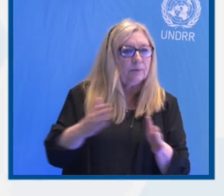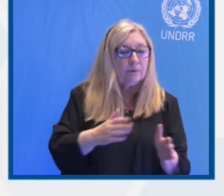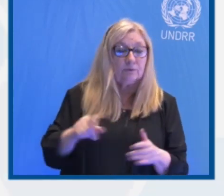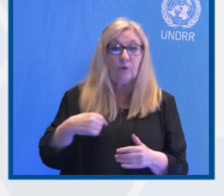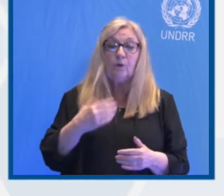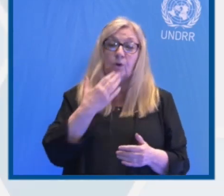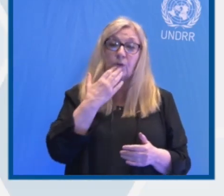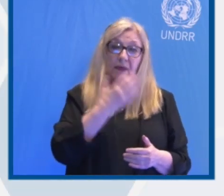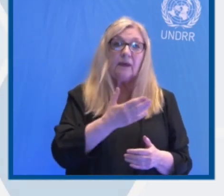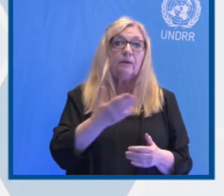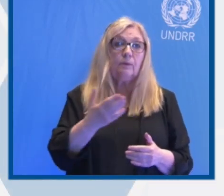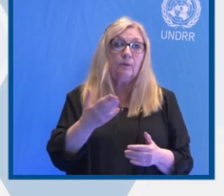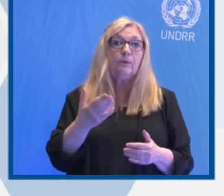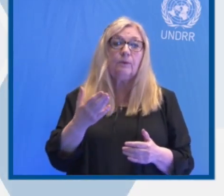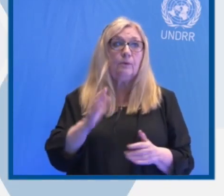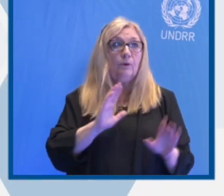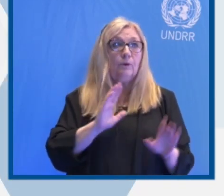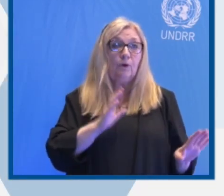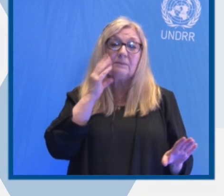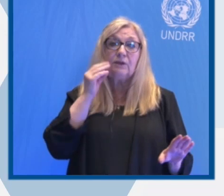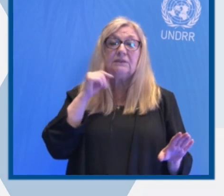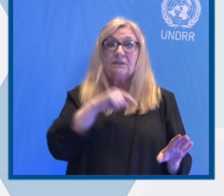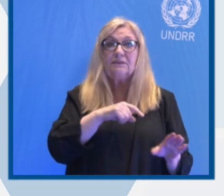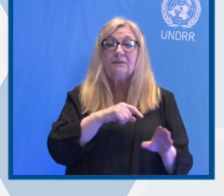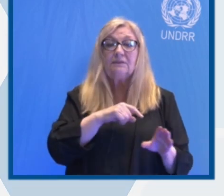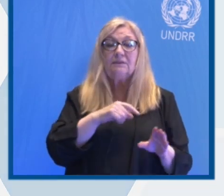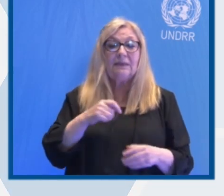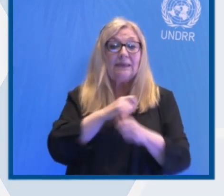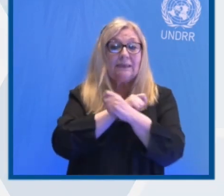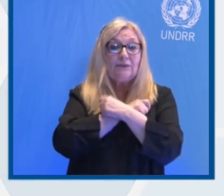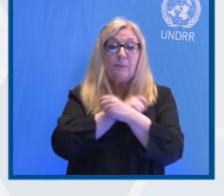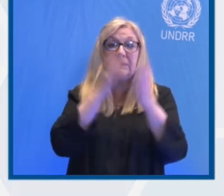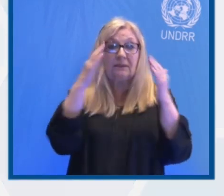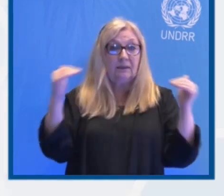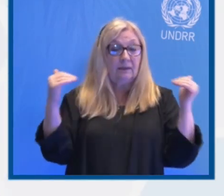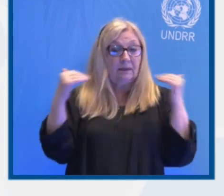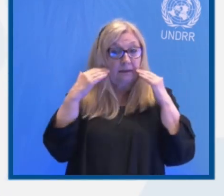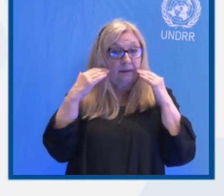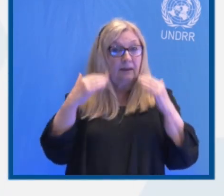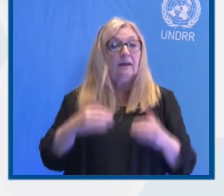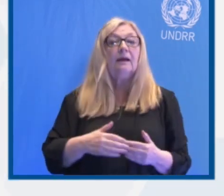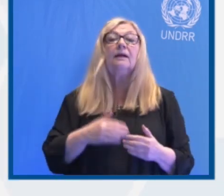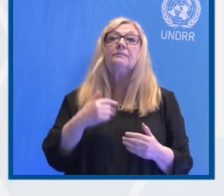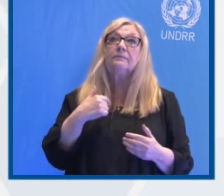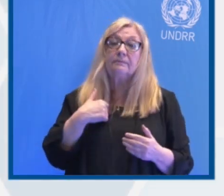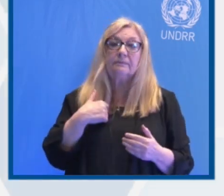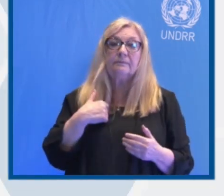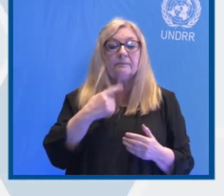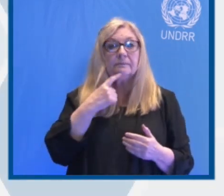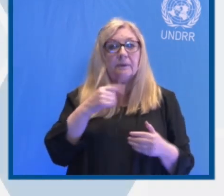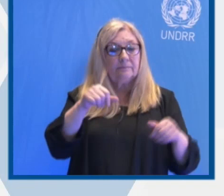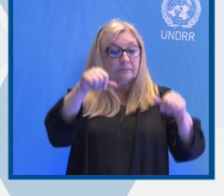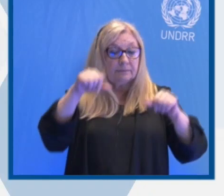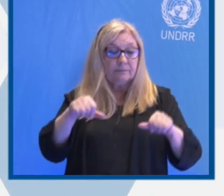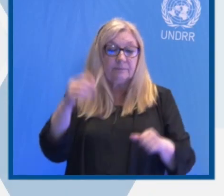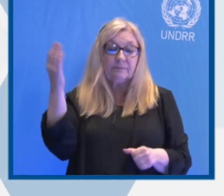the context of your experience in Egypt. Let's turn to another private sector colleague,